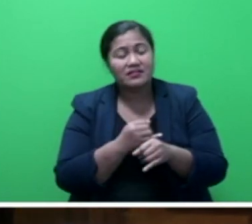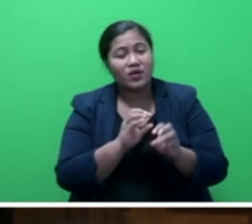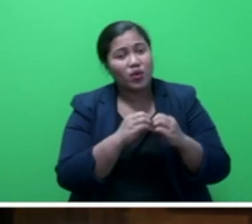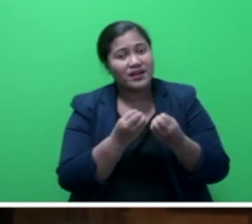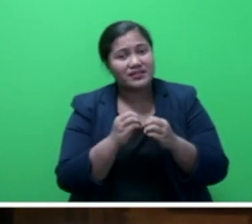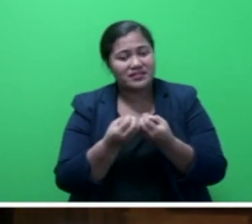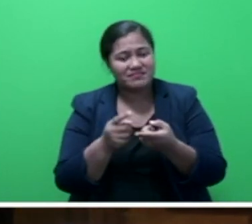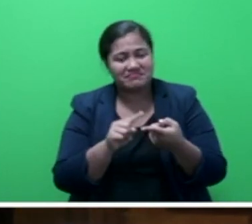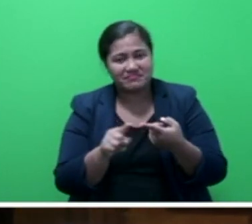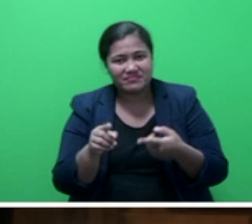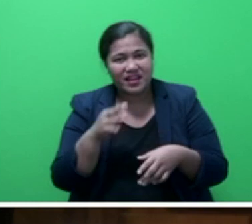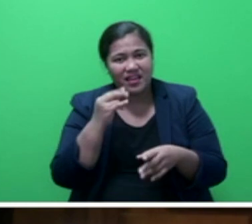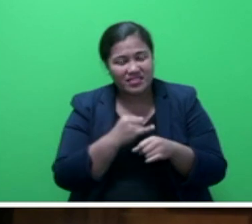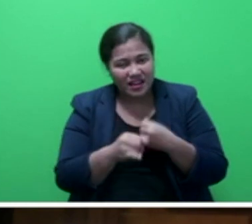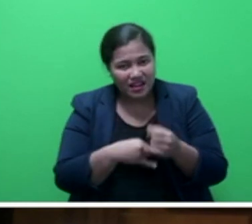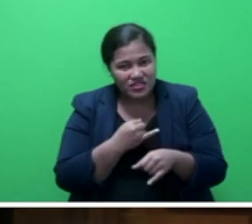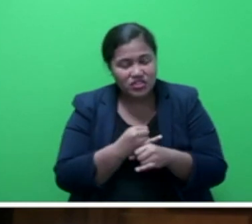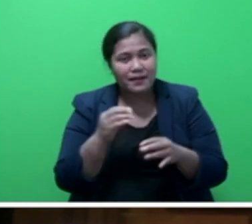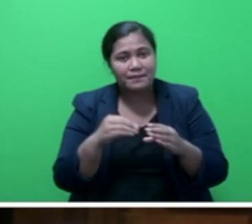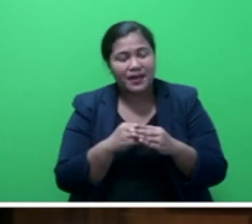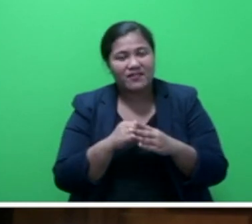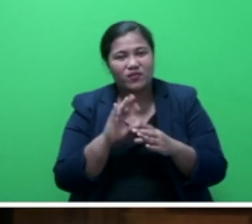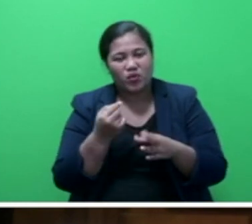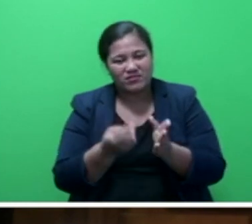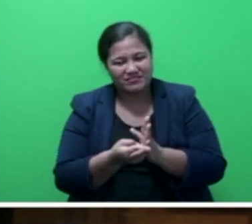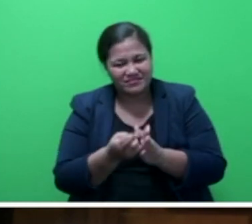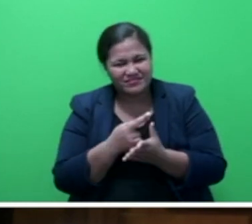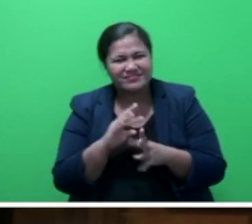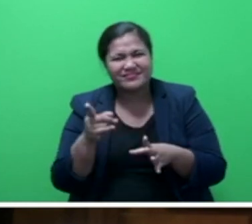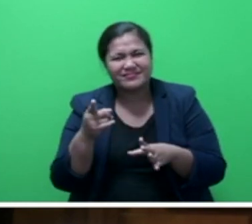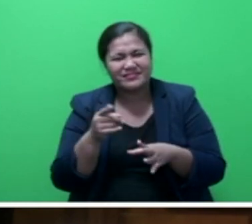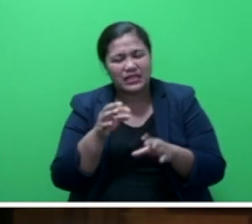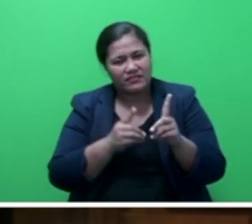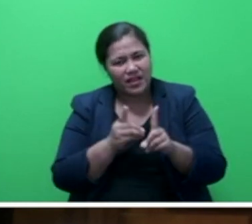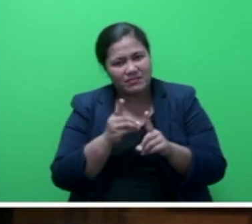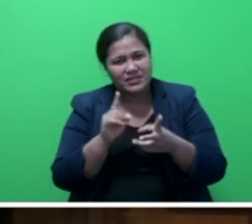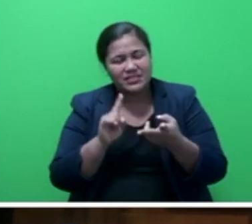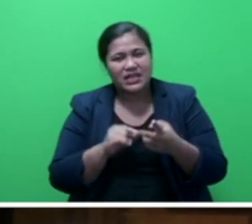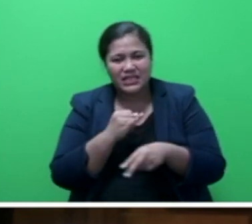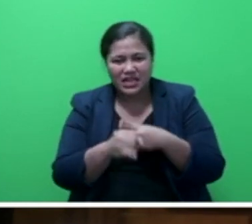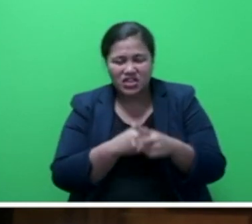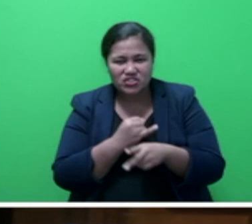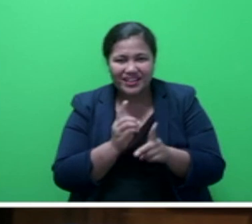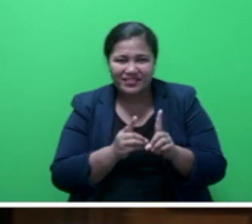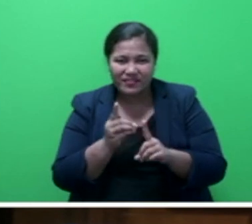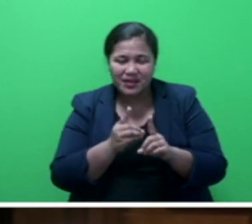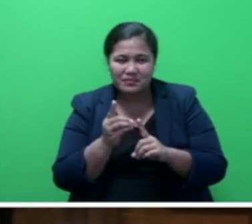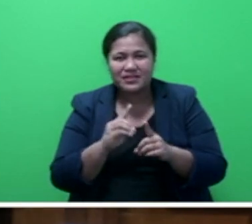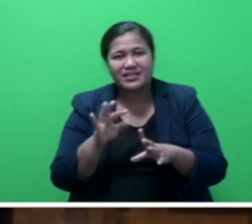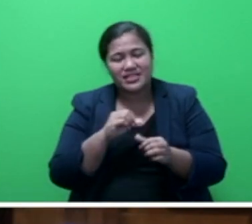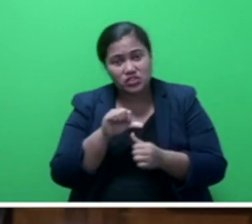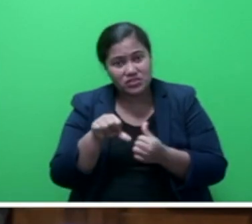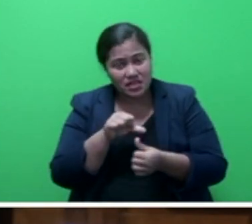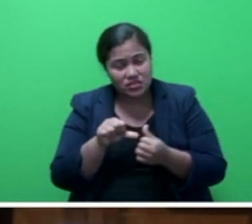the International Bank for Reconstruction and Development, or IBRD, the International Development Association, or IDA, where you get